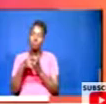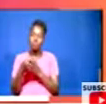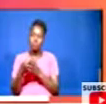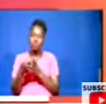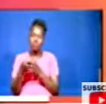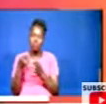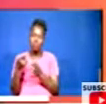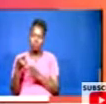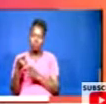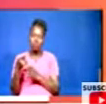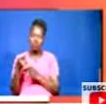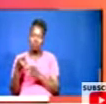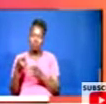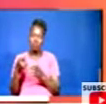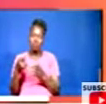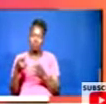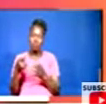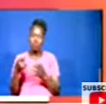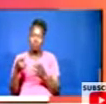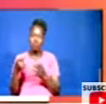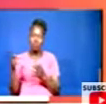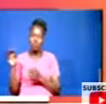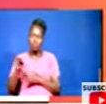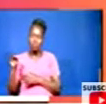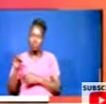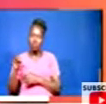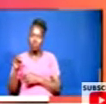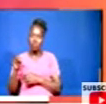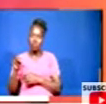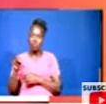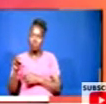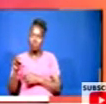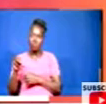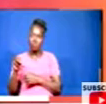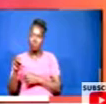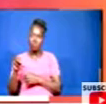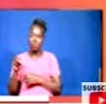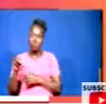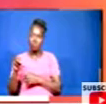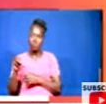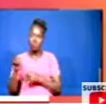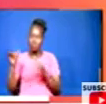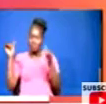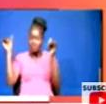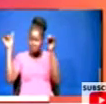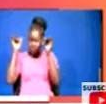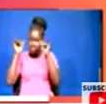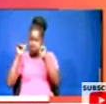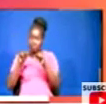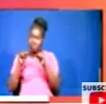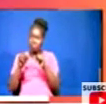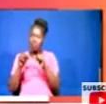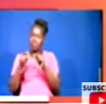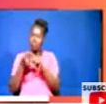from Mandera, bringing an aspect of livestock that maybe might be coming from the